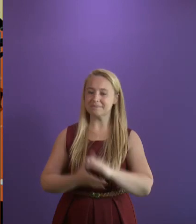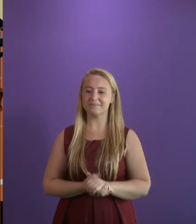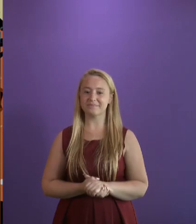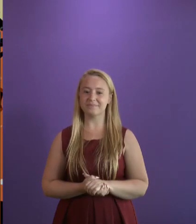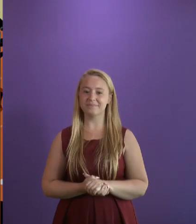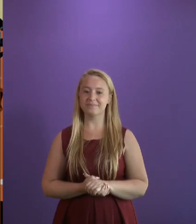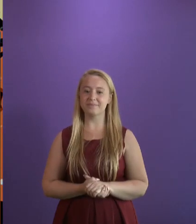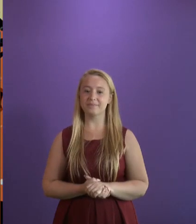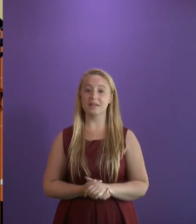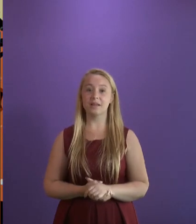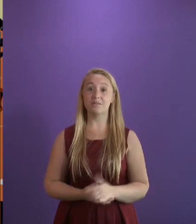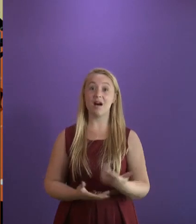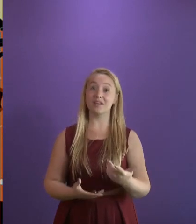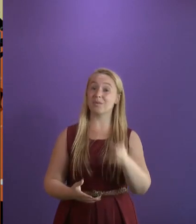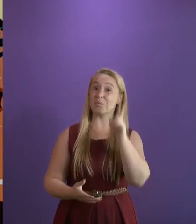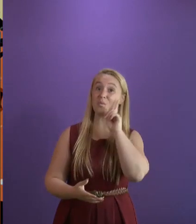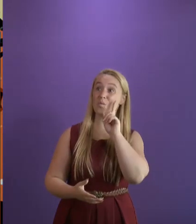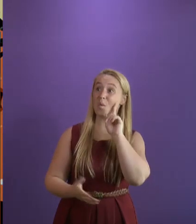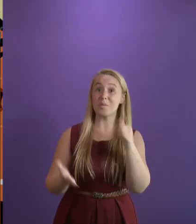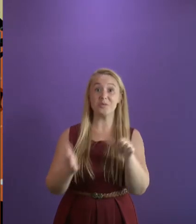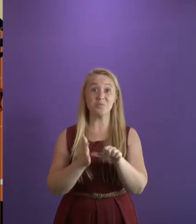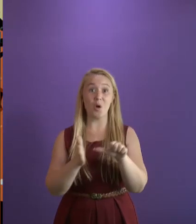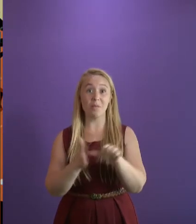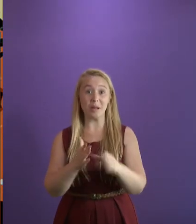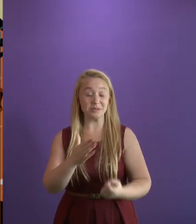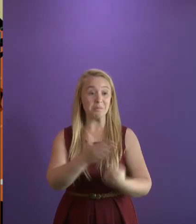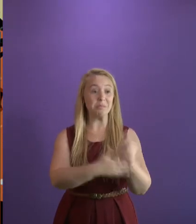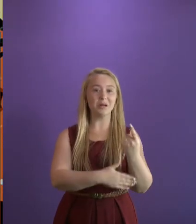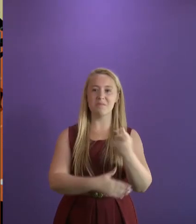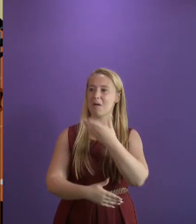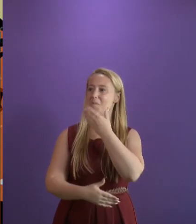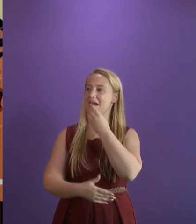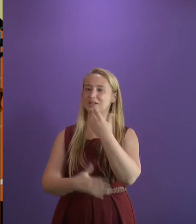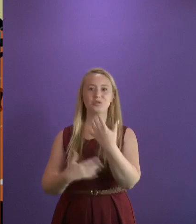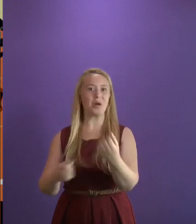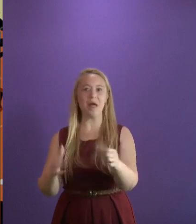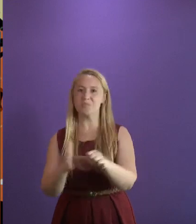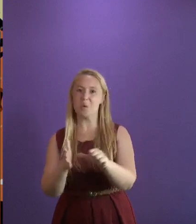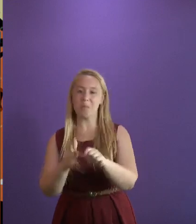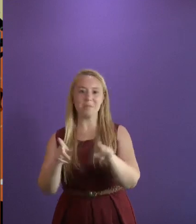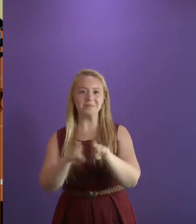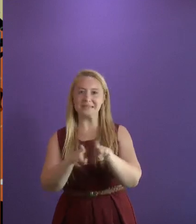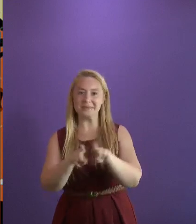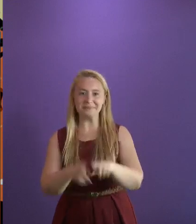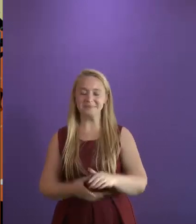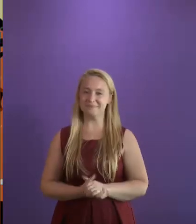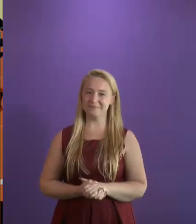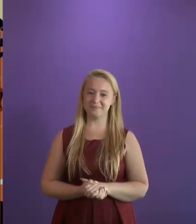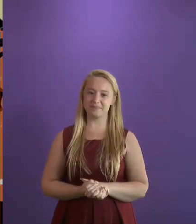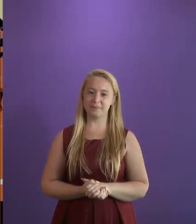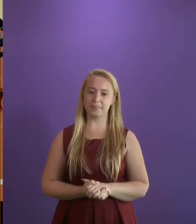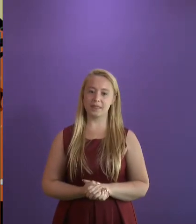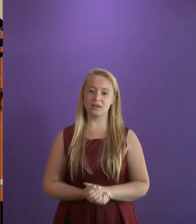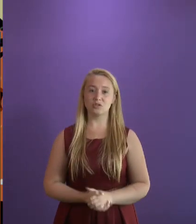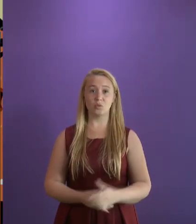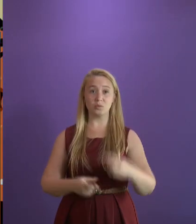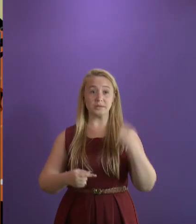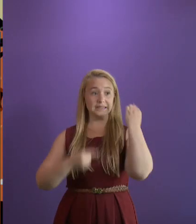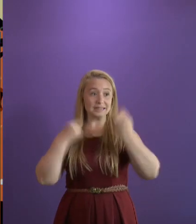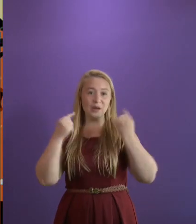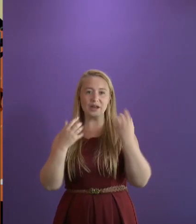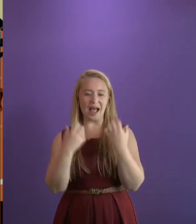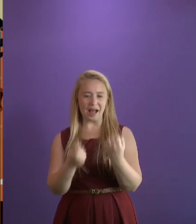but that are problems that women have to face that men generally don't have to face. So I think we're wired for sound,